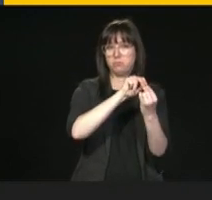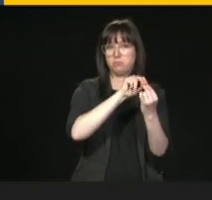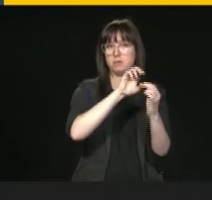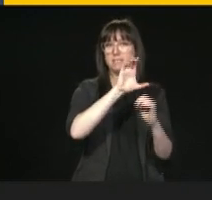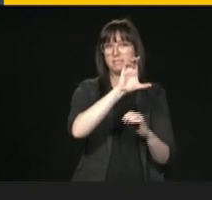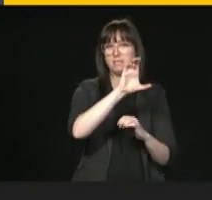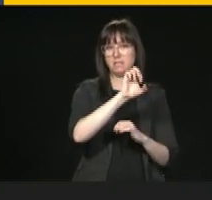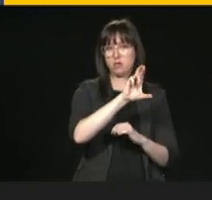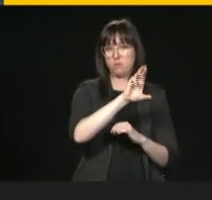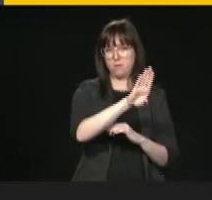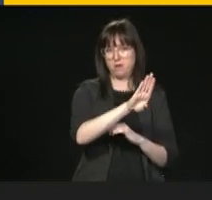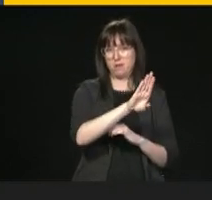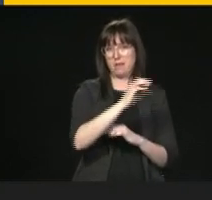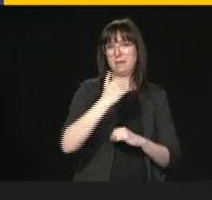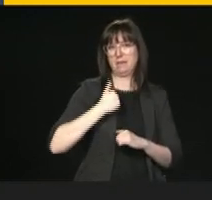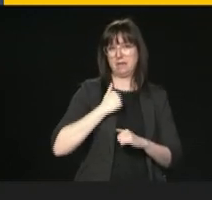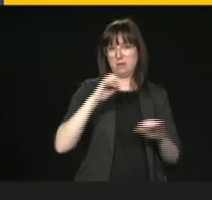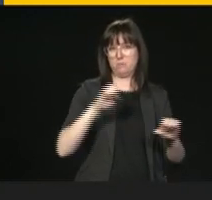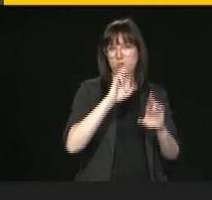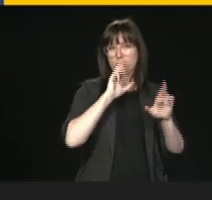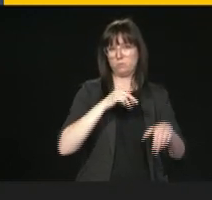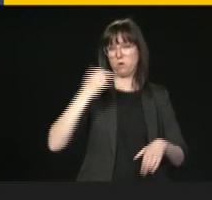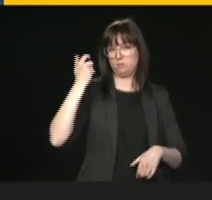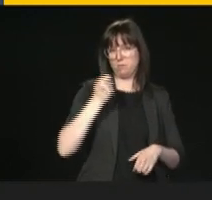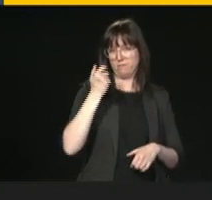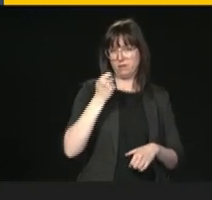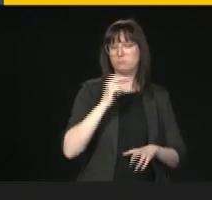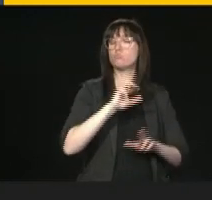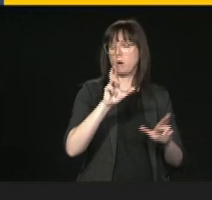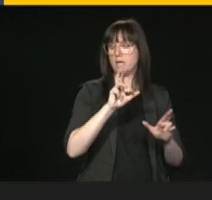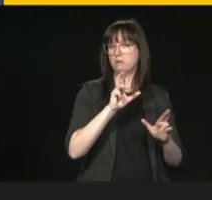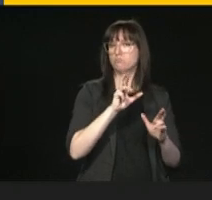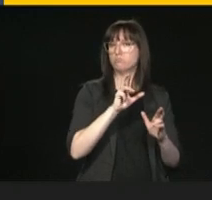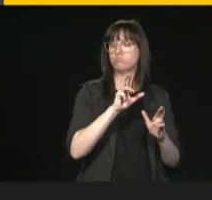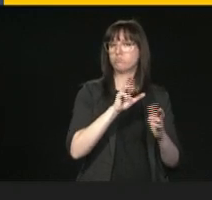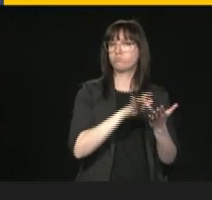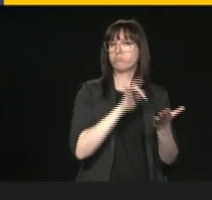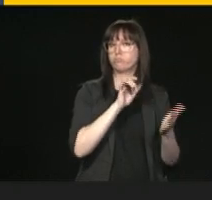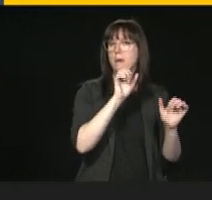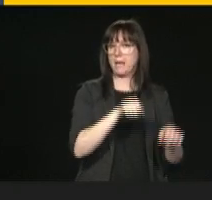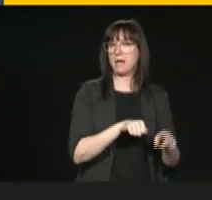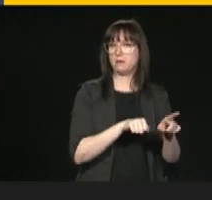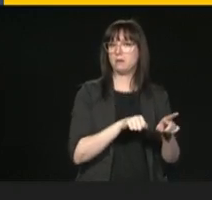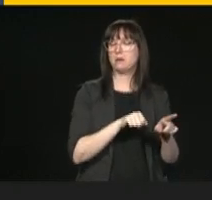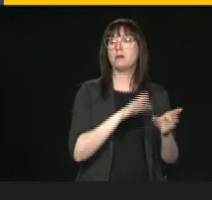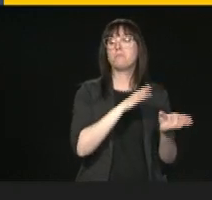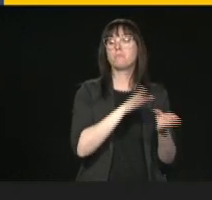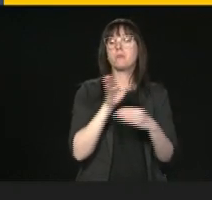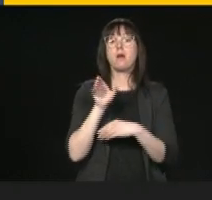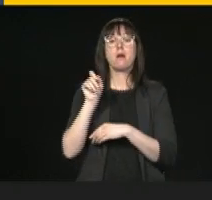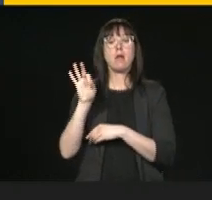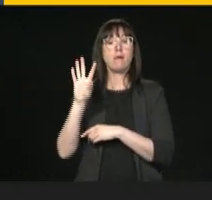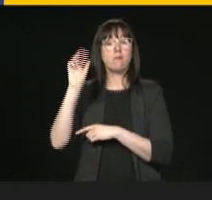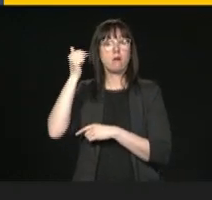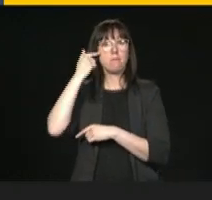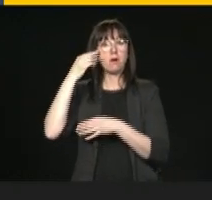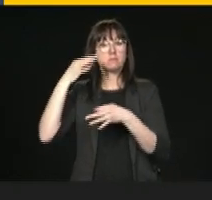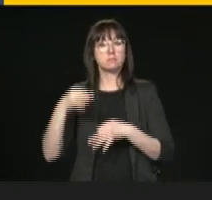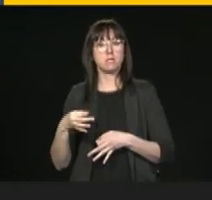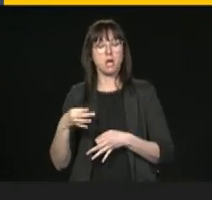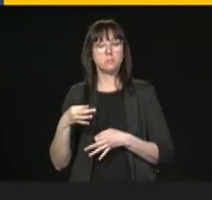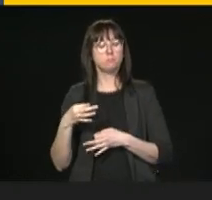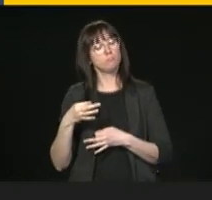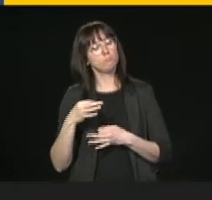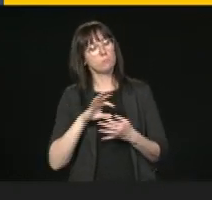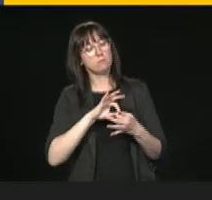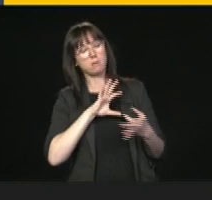which will be there for them. Should their employer decide to reconsider their options, there are other